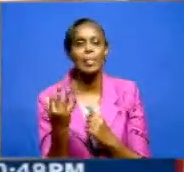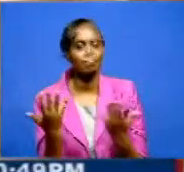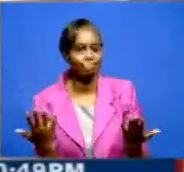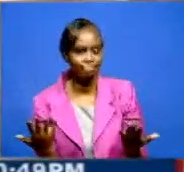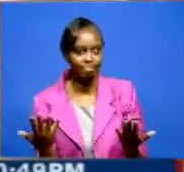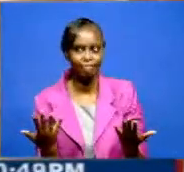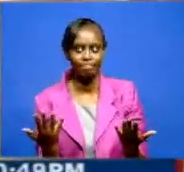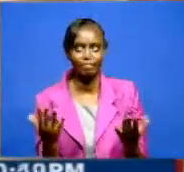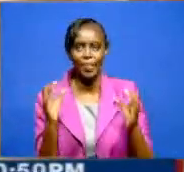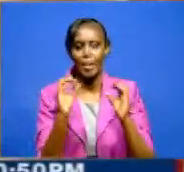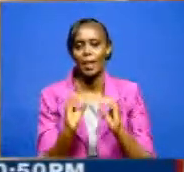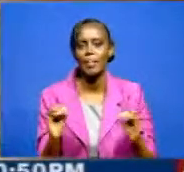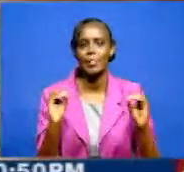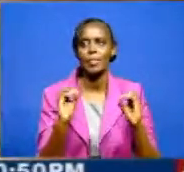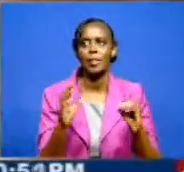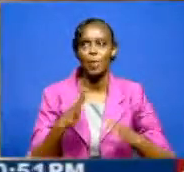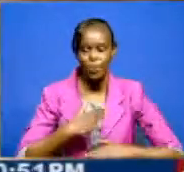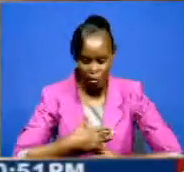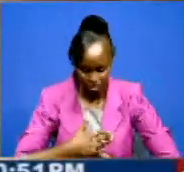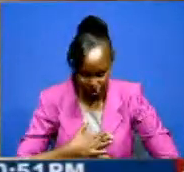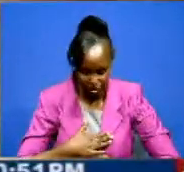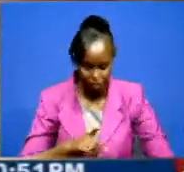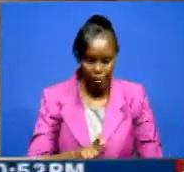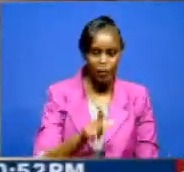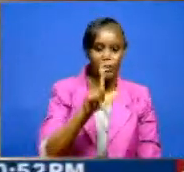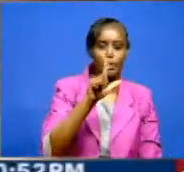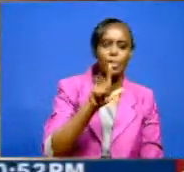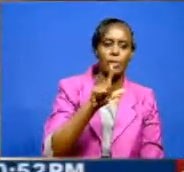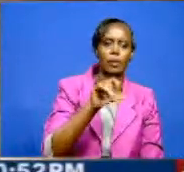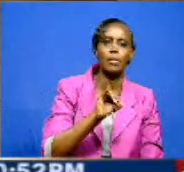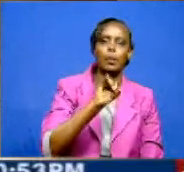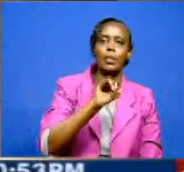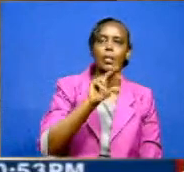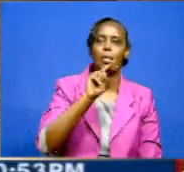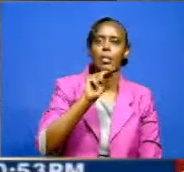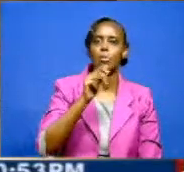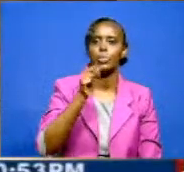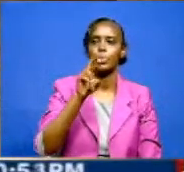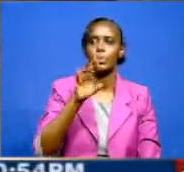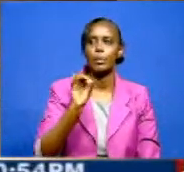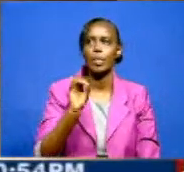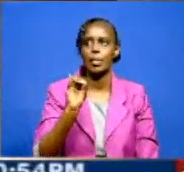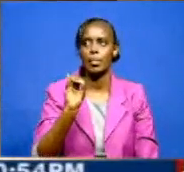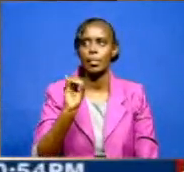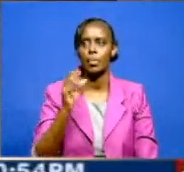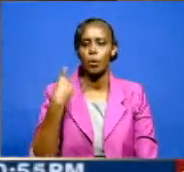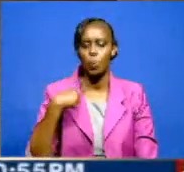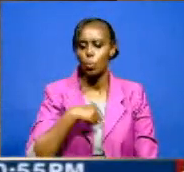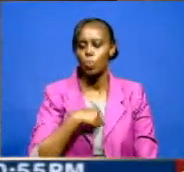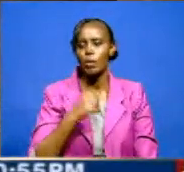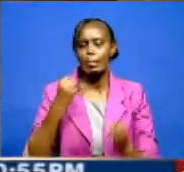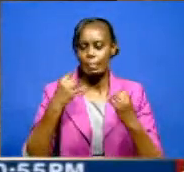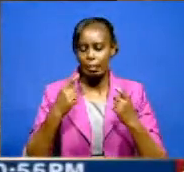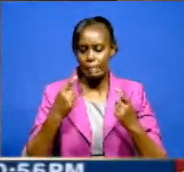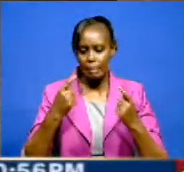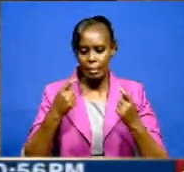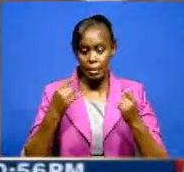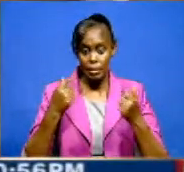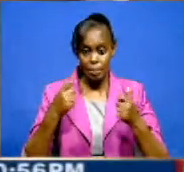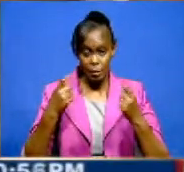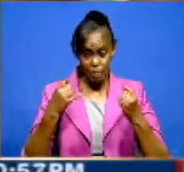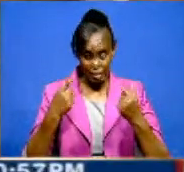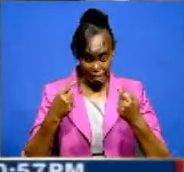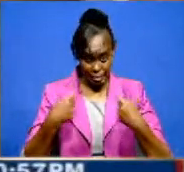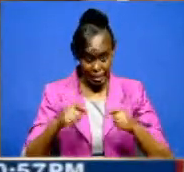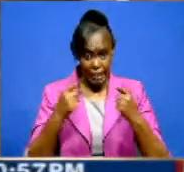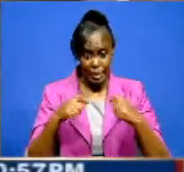you. Senator Linturi. Mr. Speaker, we are trying to be positive and think